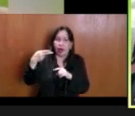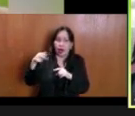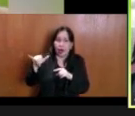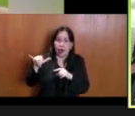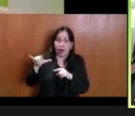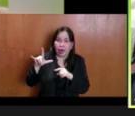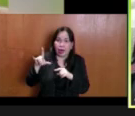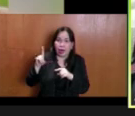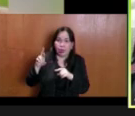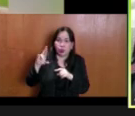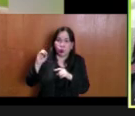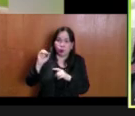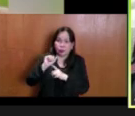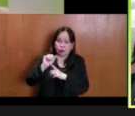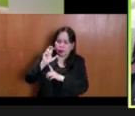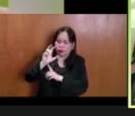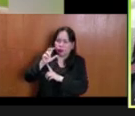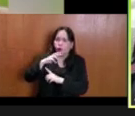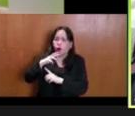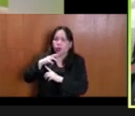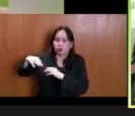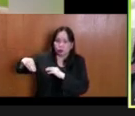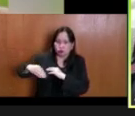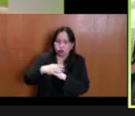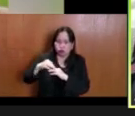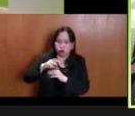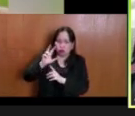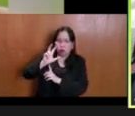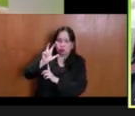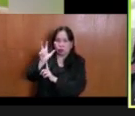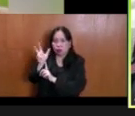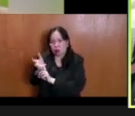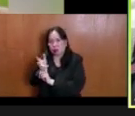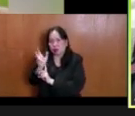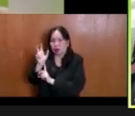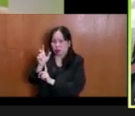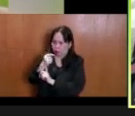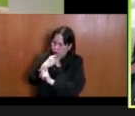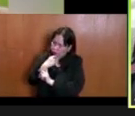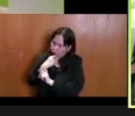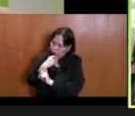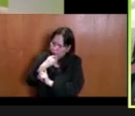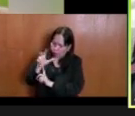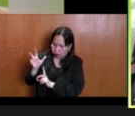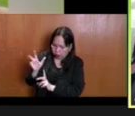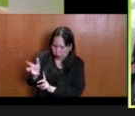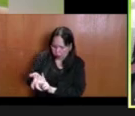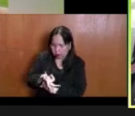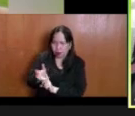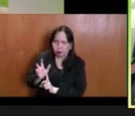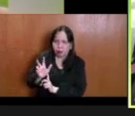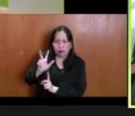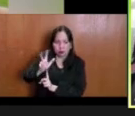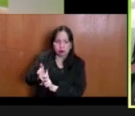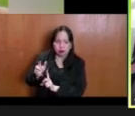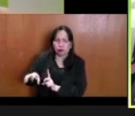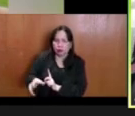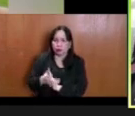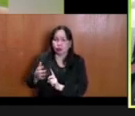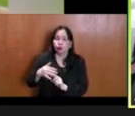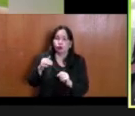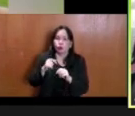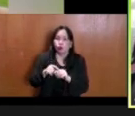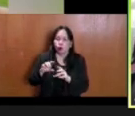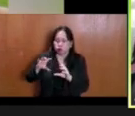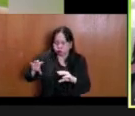pump hydropower development can immediately address the ancillary requirement of our intermittent renewable